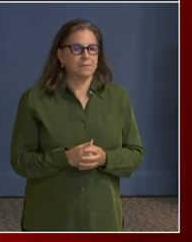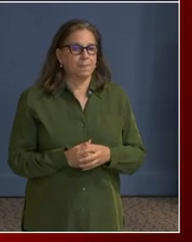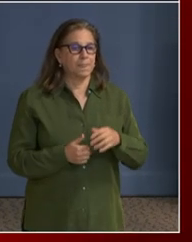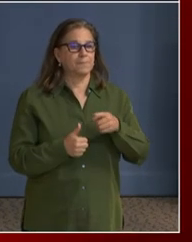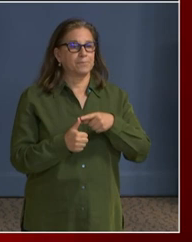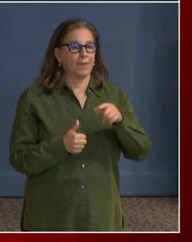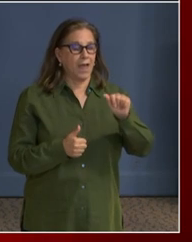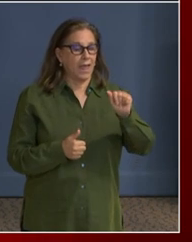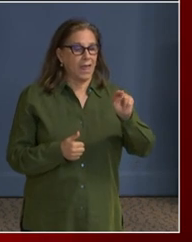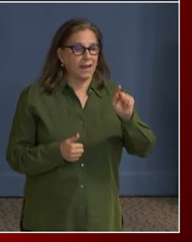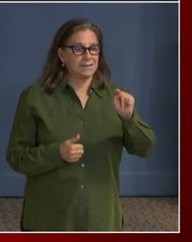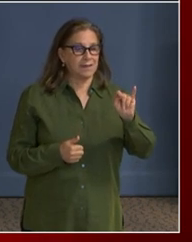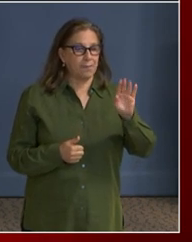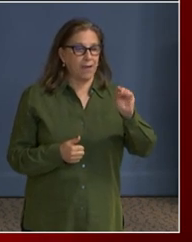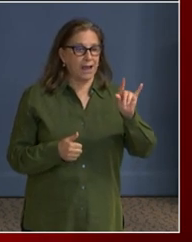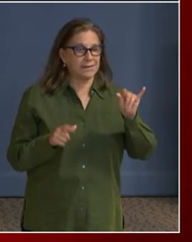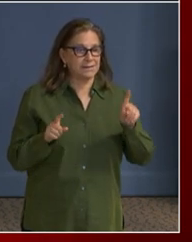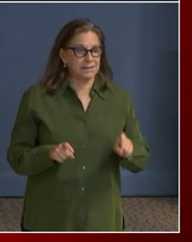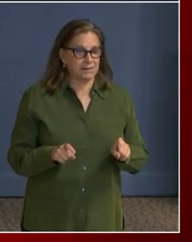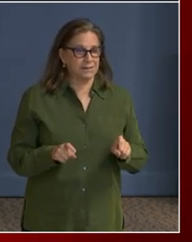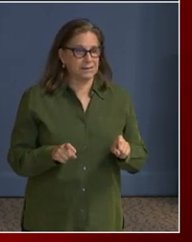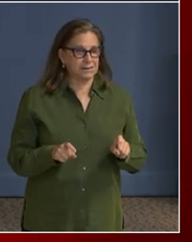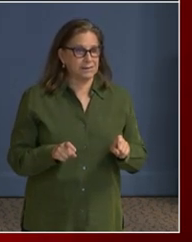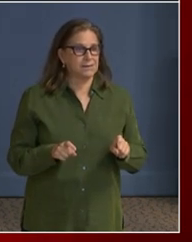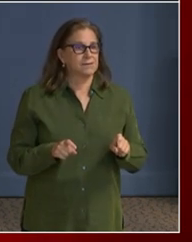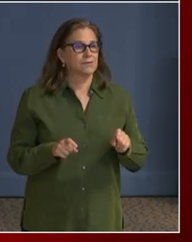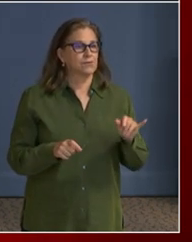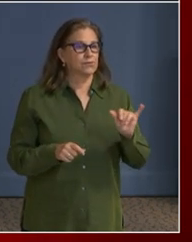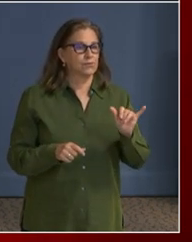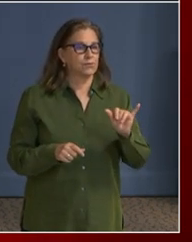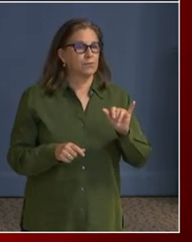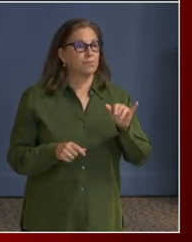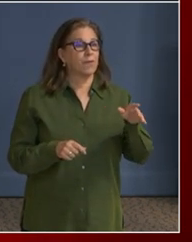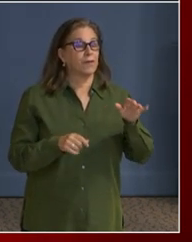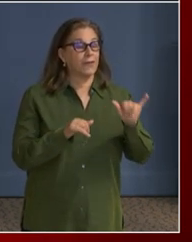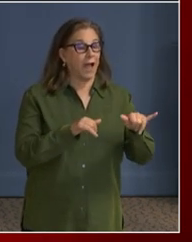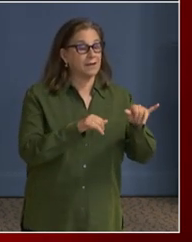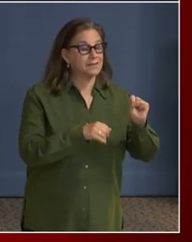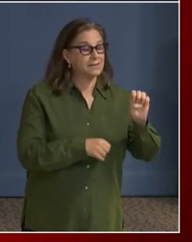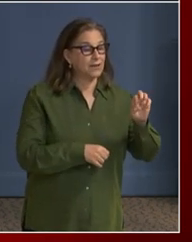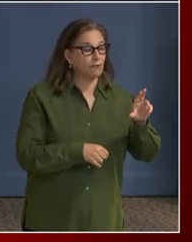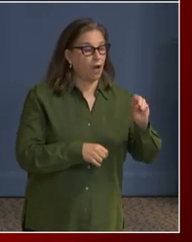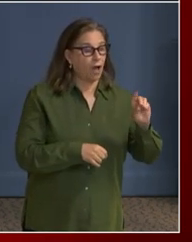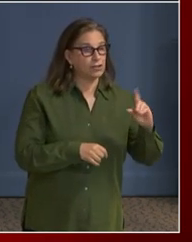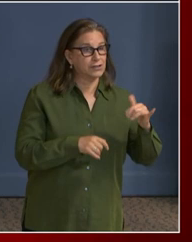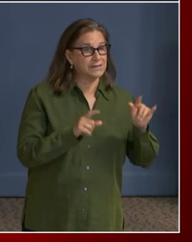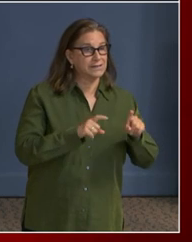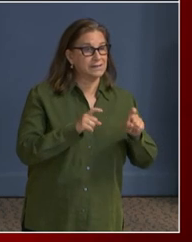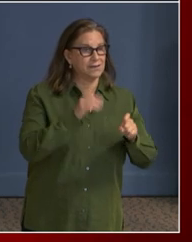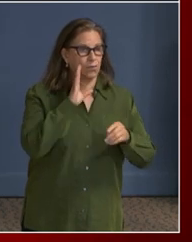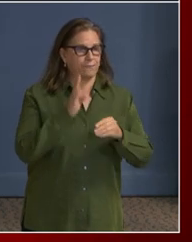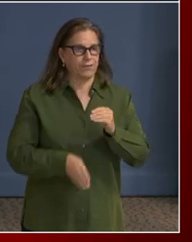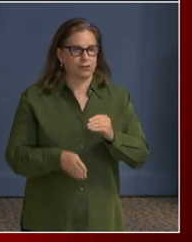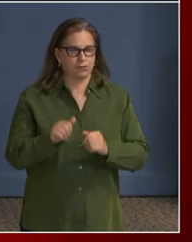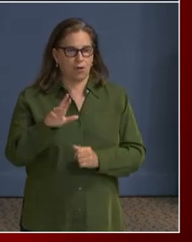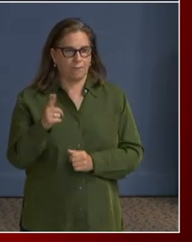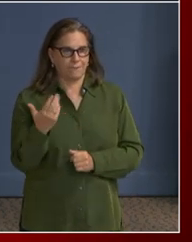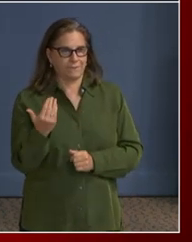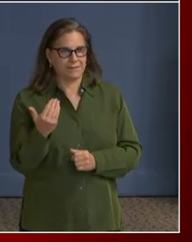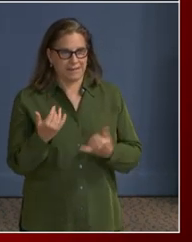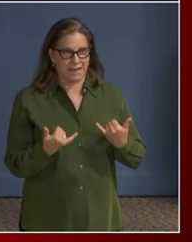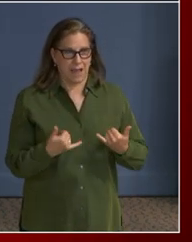sites will also close. I do, however, want to remind residents that they will be able to access